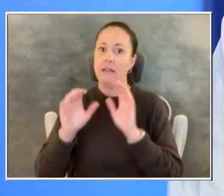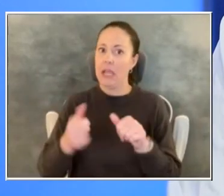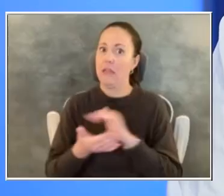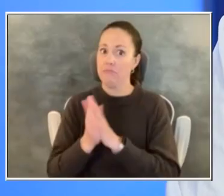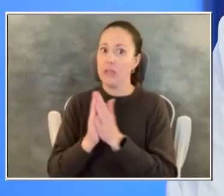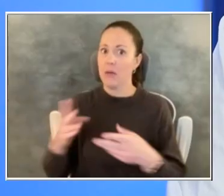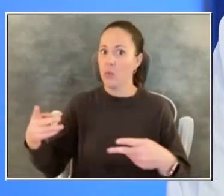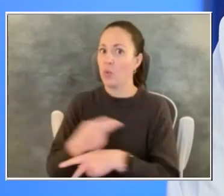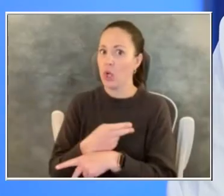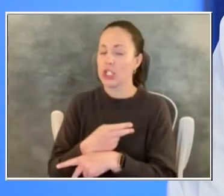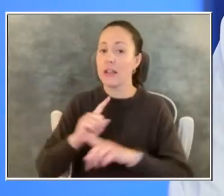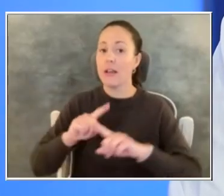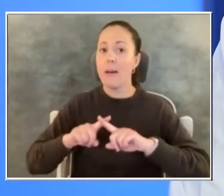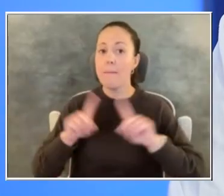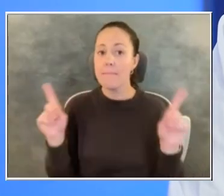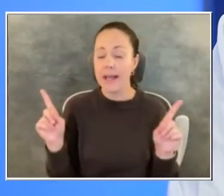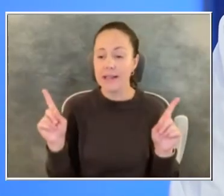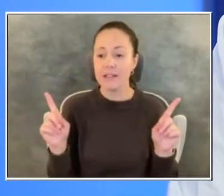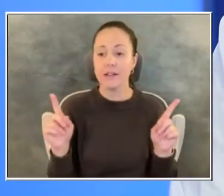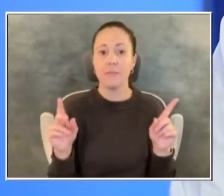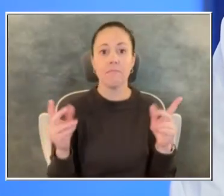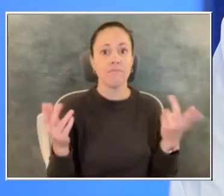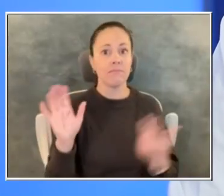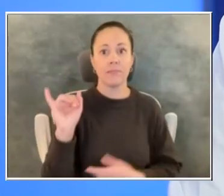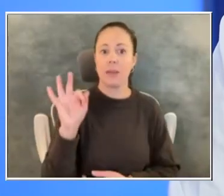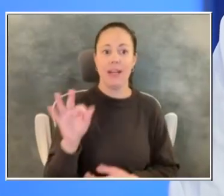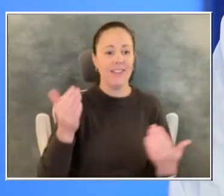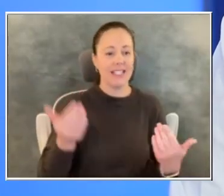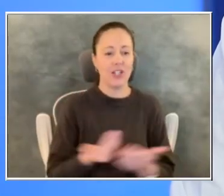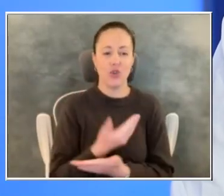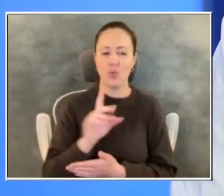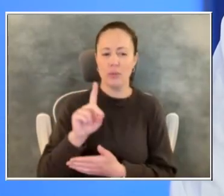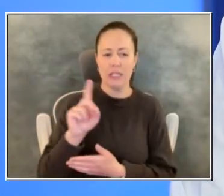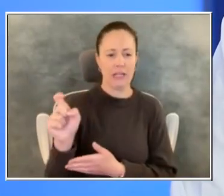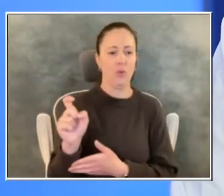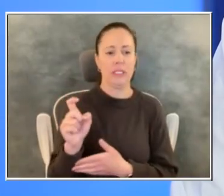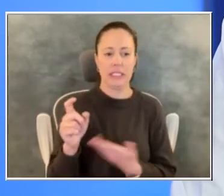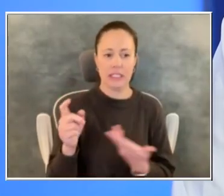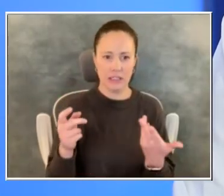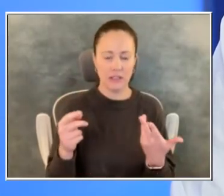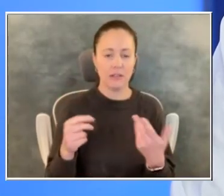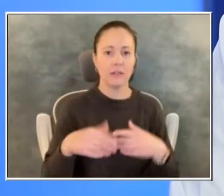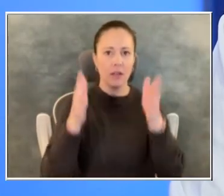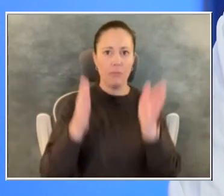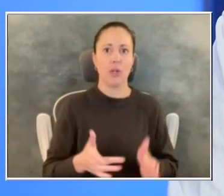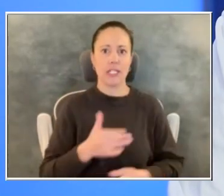Okay. But if this is a new diagnosis and somebody feels out of sorts,